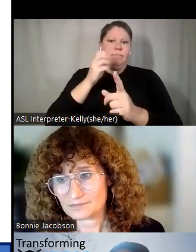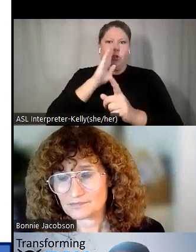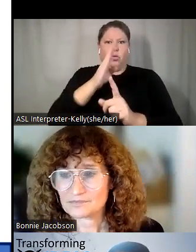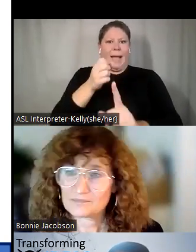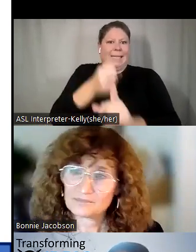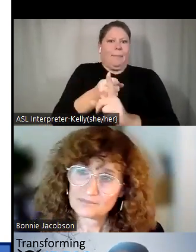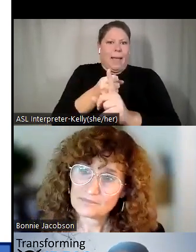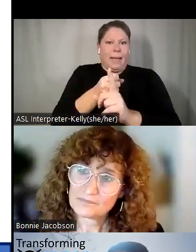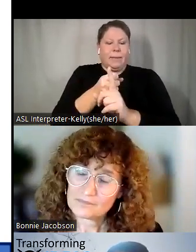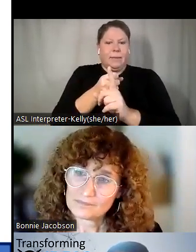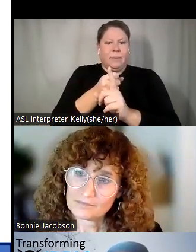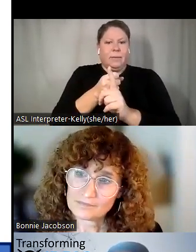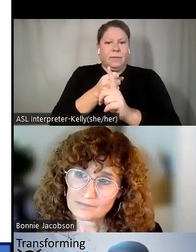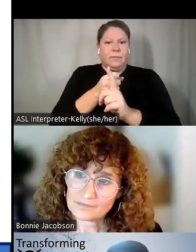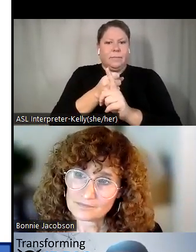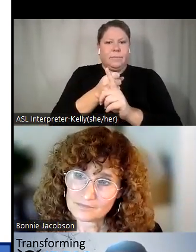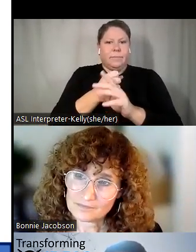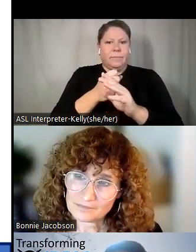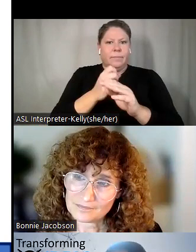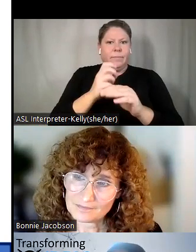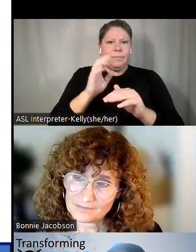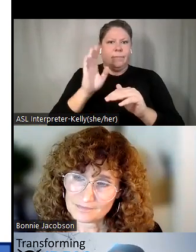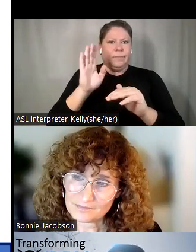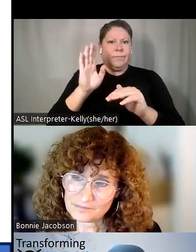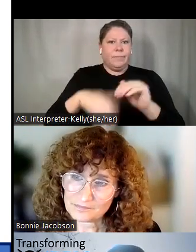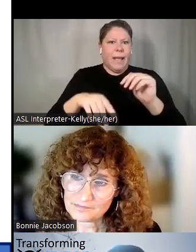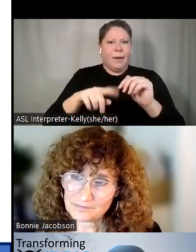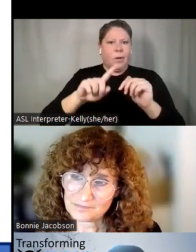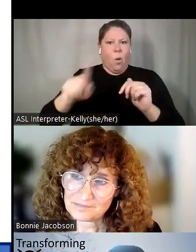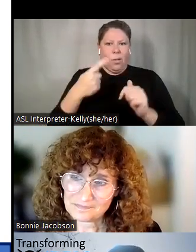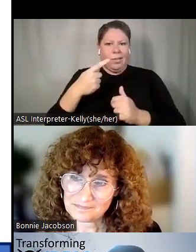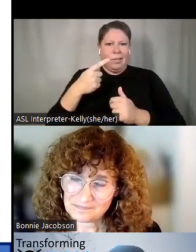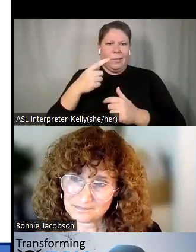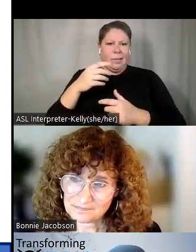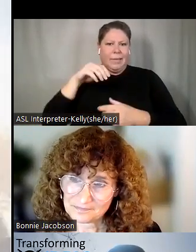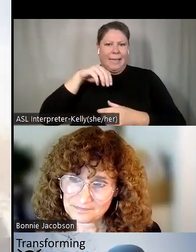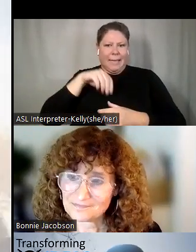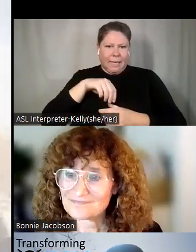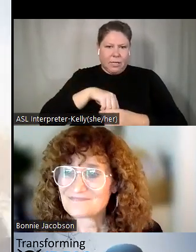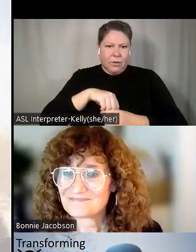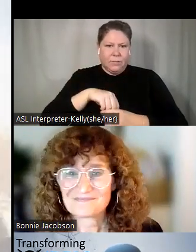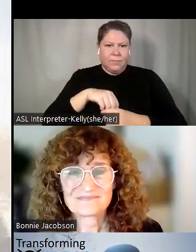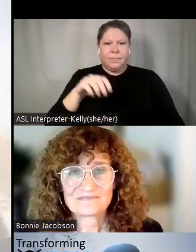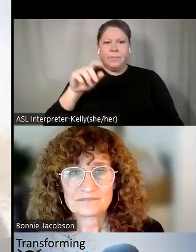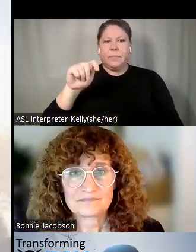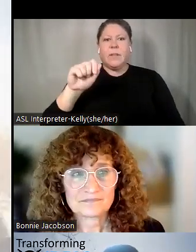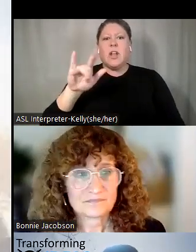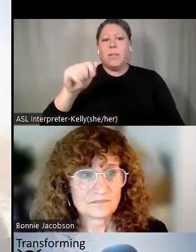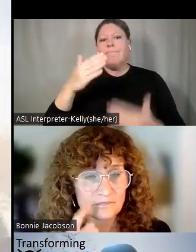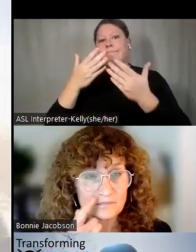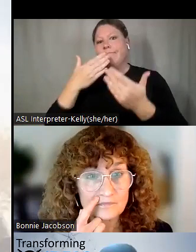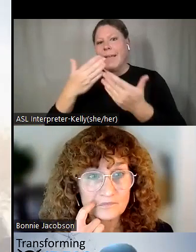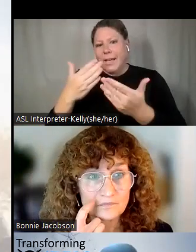versus just focusing on like a internal facing contracts process. Wonderful. Thank you for that answer, Bonnie,